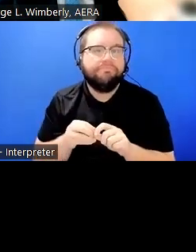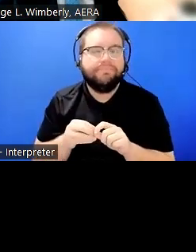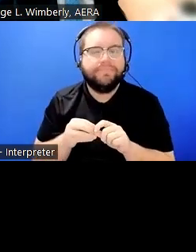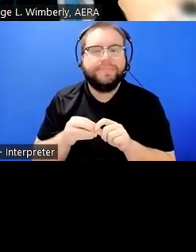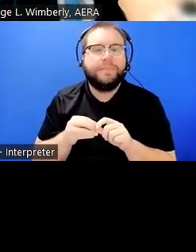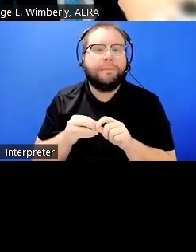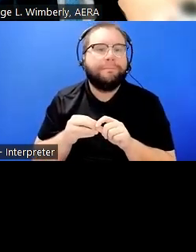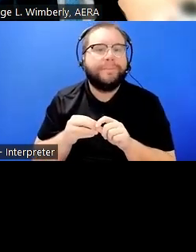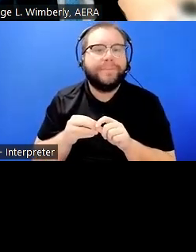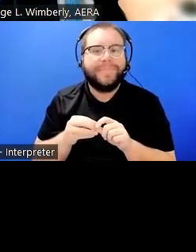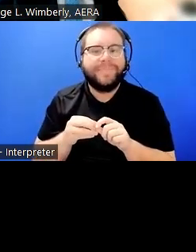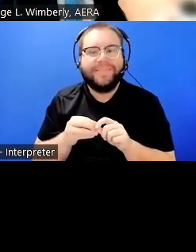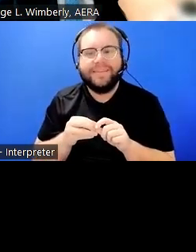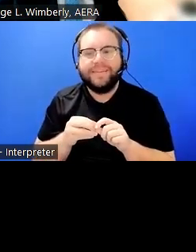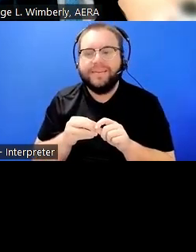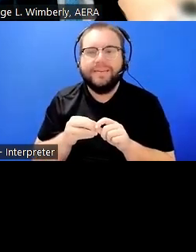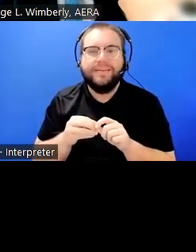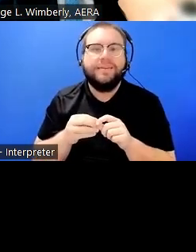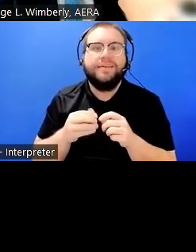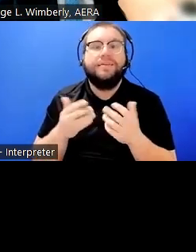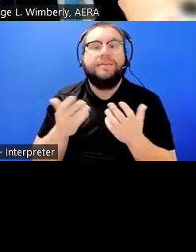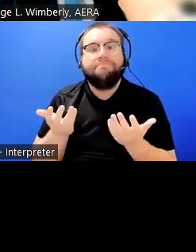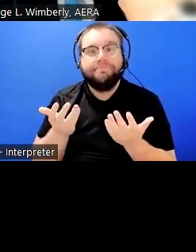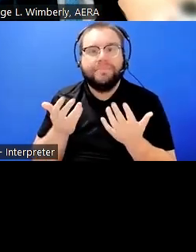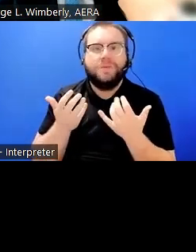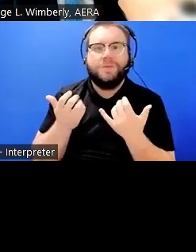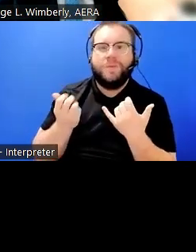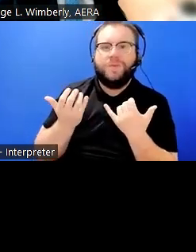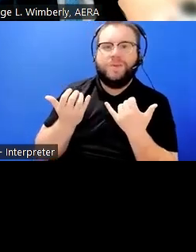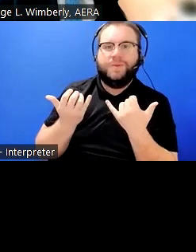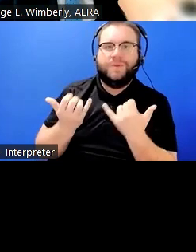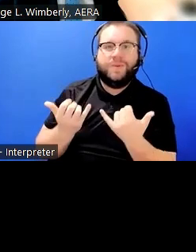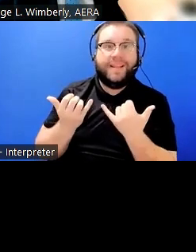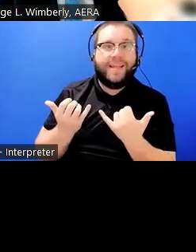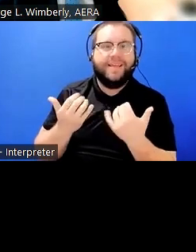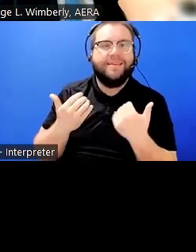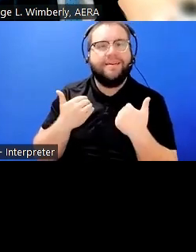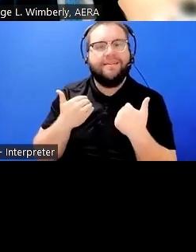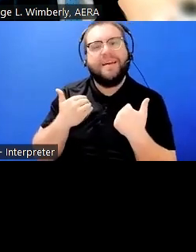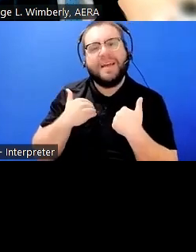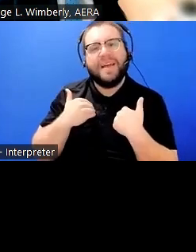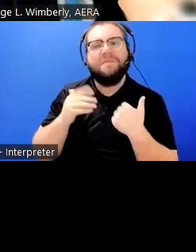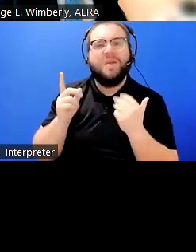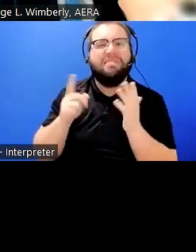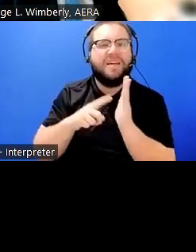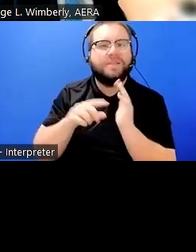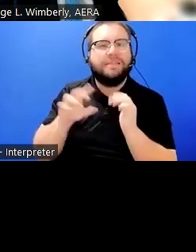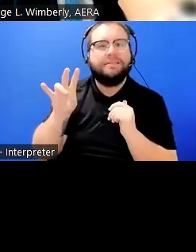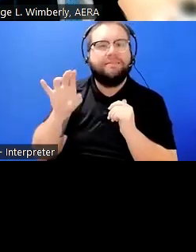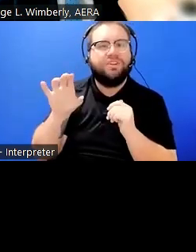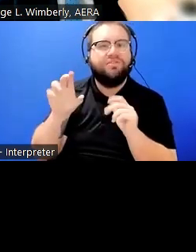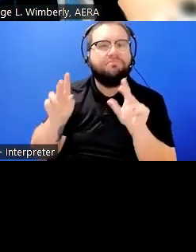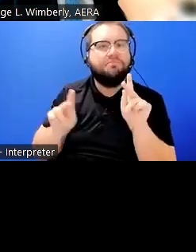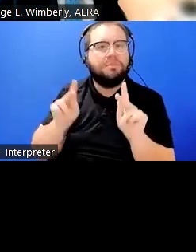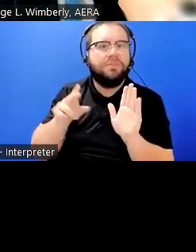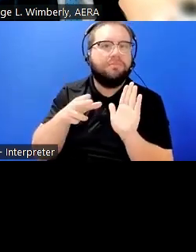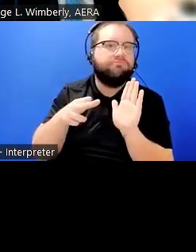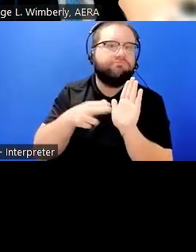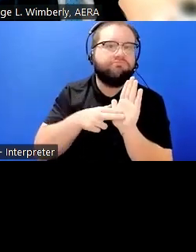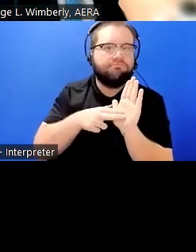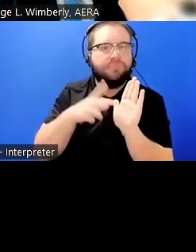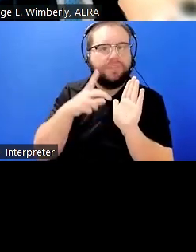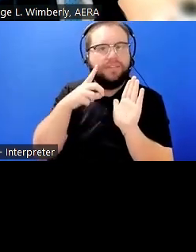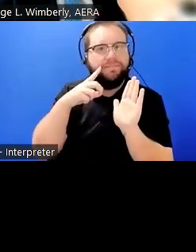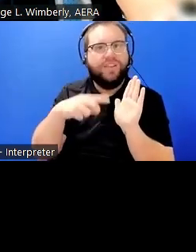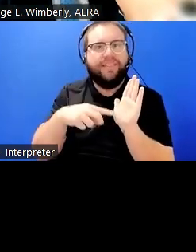So as I was saying, so today we have about 17 or so hundred people who have registered, and I have a poll.